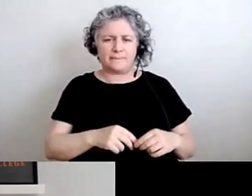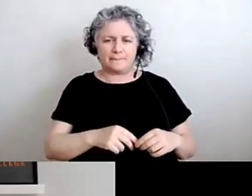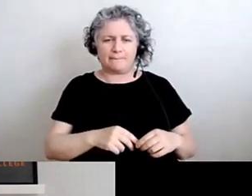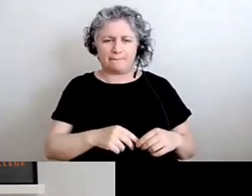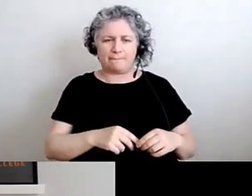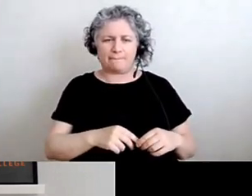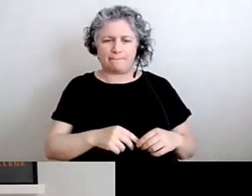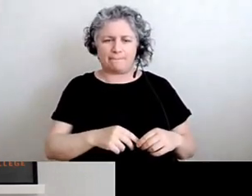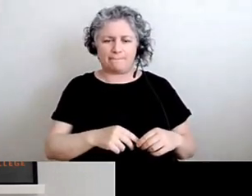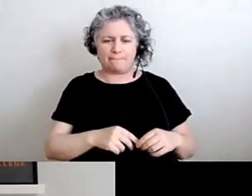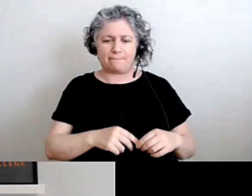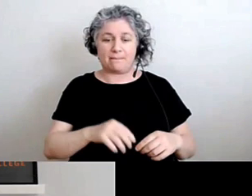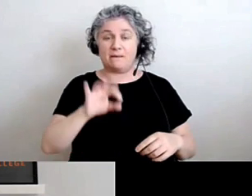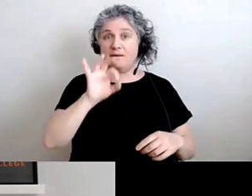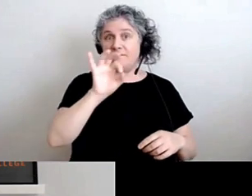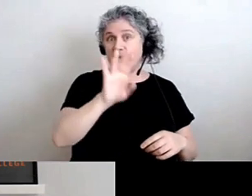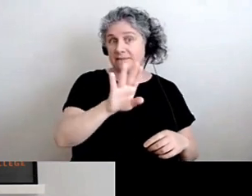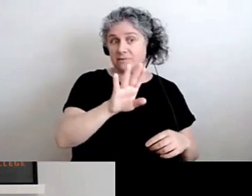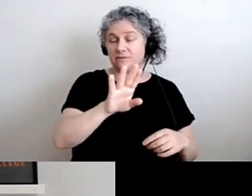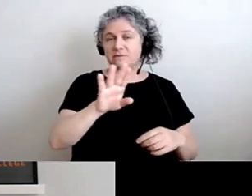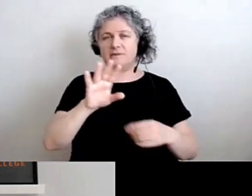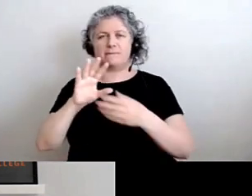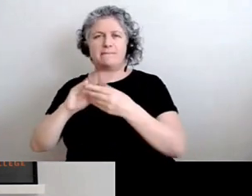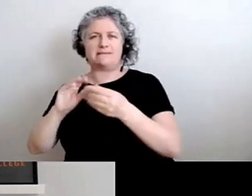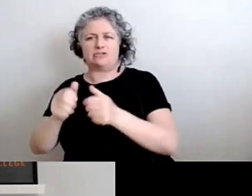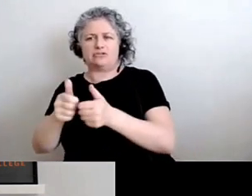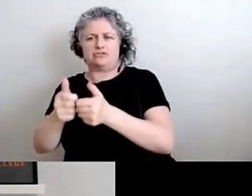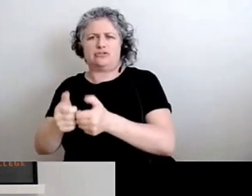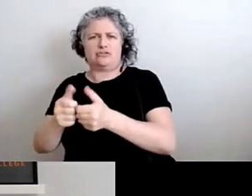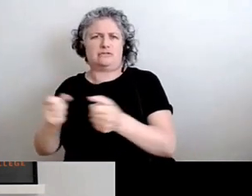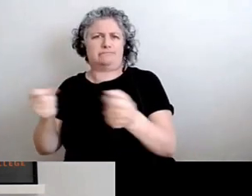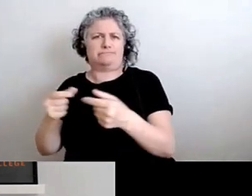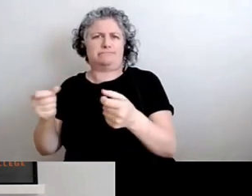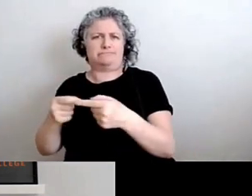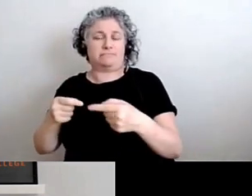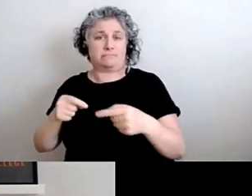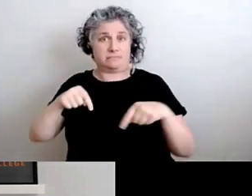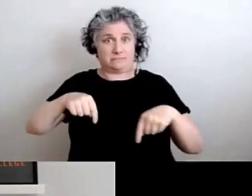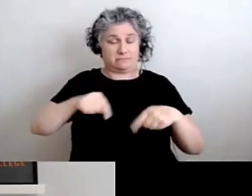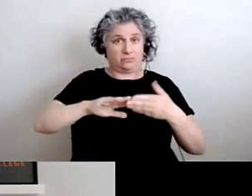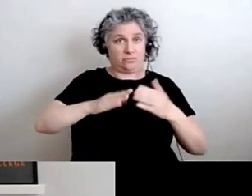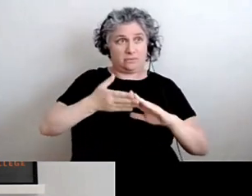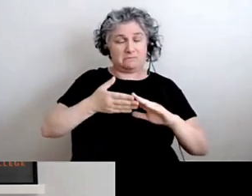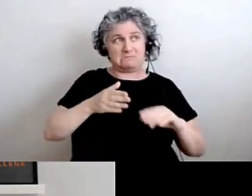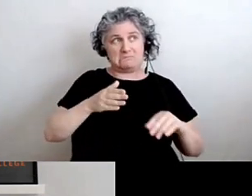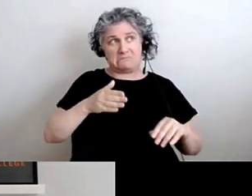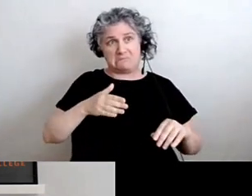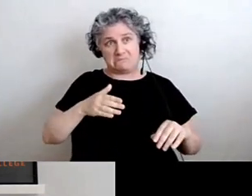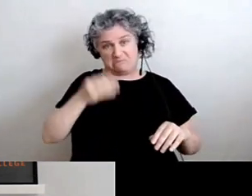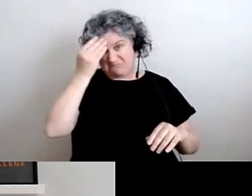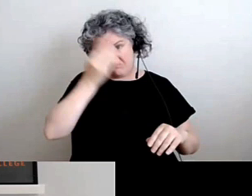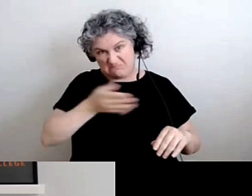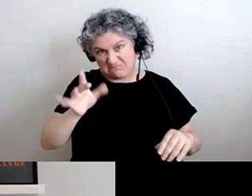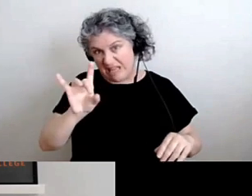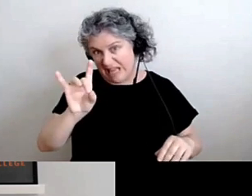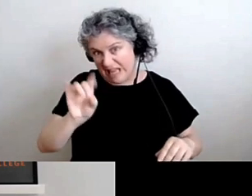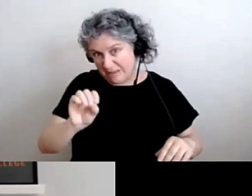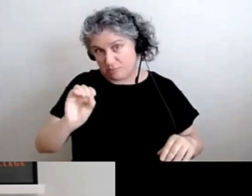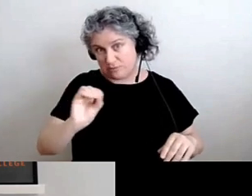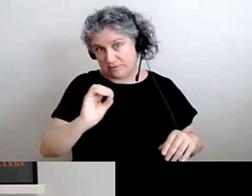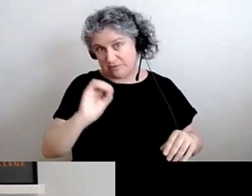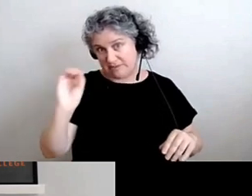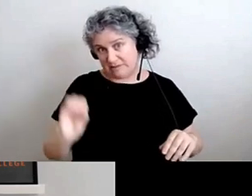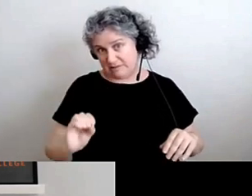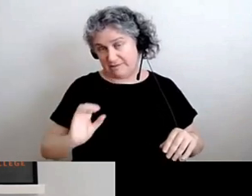So Facebook and Messenger in our communities, I would say about 80% of community members use it. And the